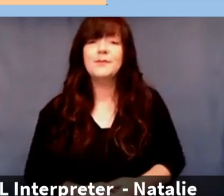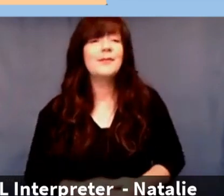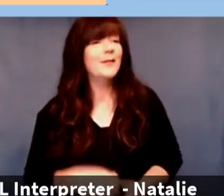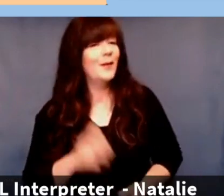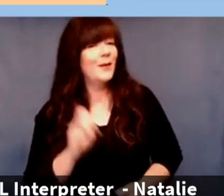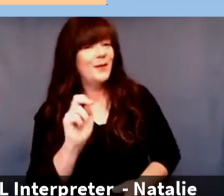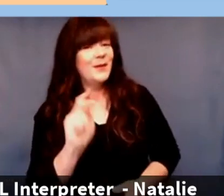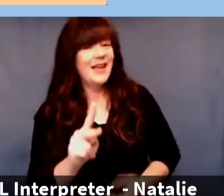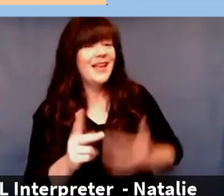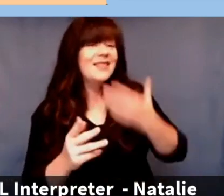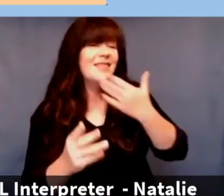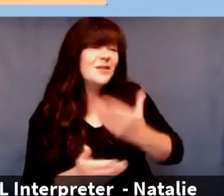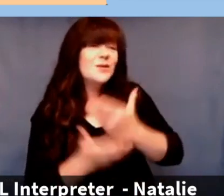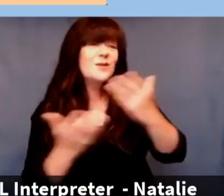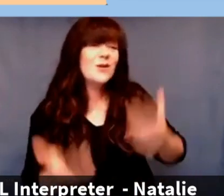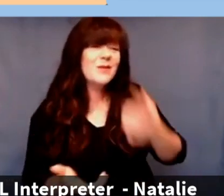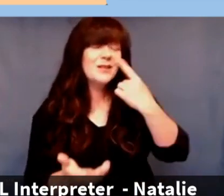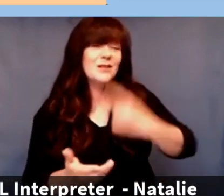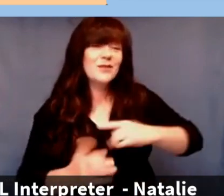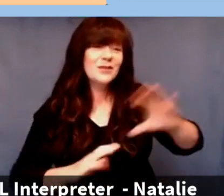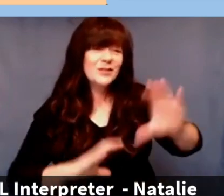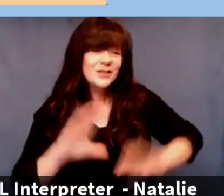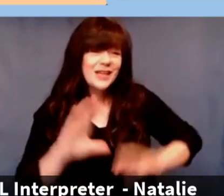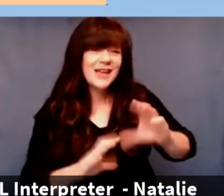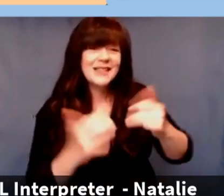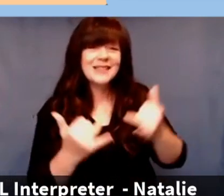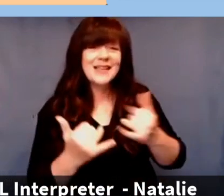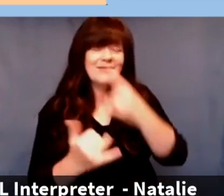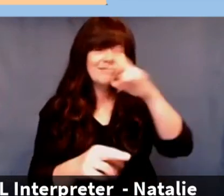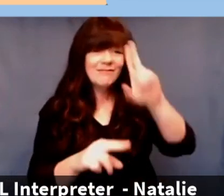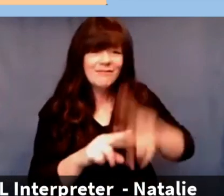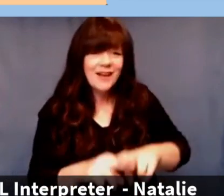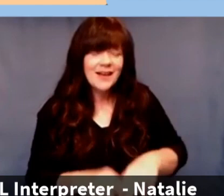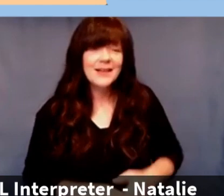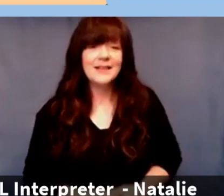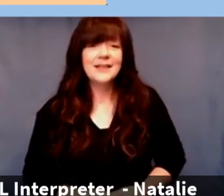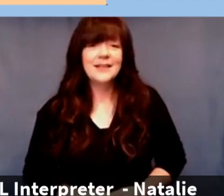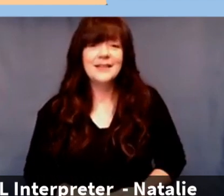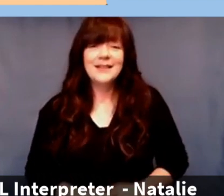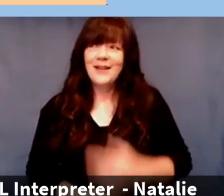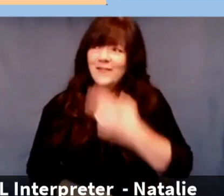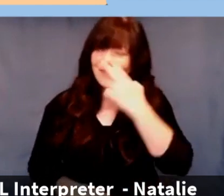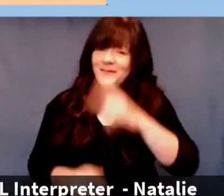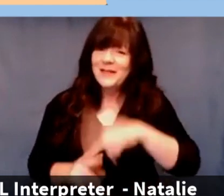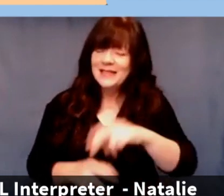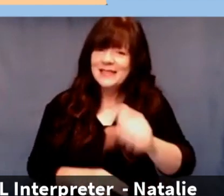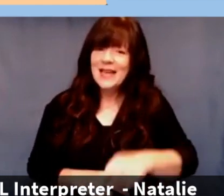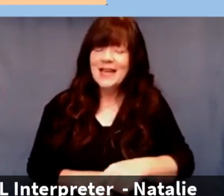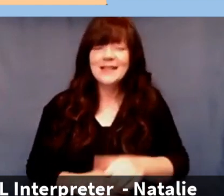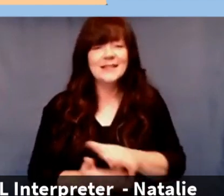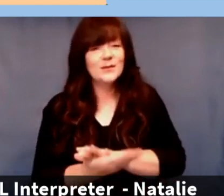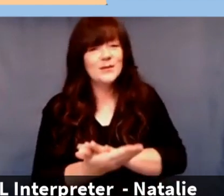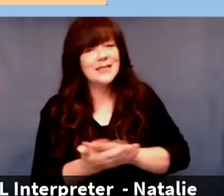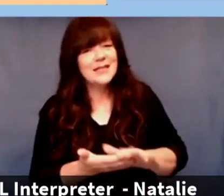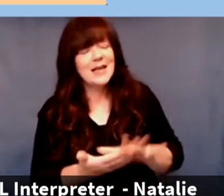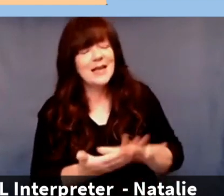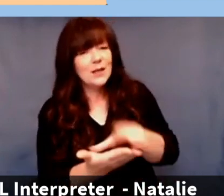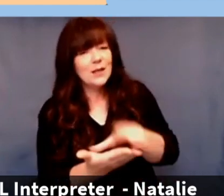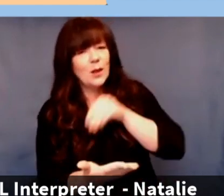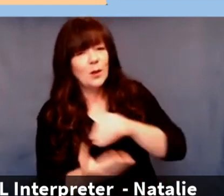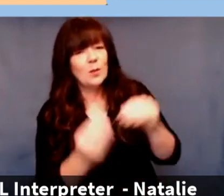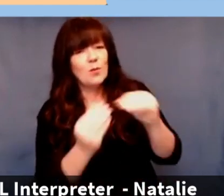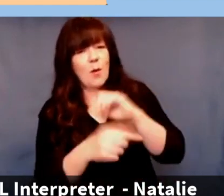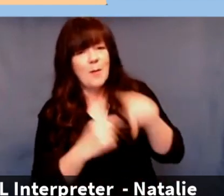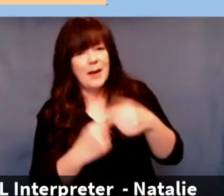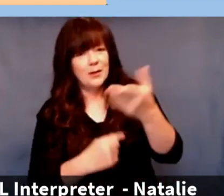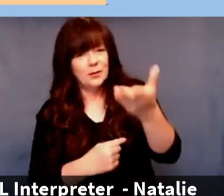Okay. Thank you so much for talking with me today. It was so fun. And just, it was really nice just learning more about you